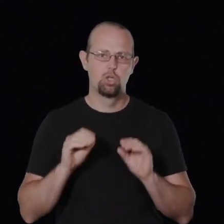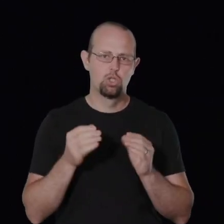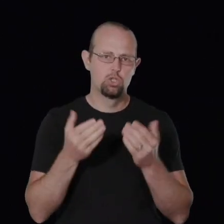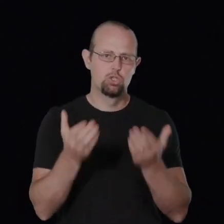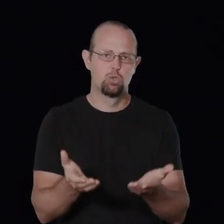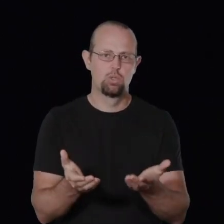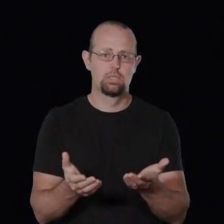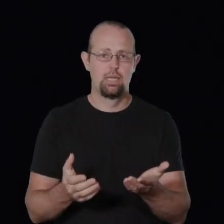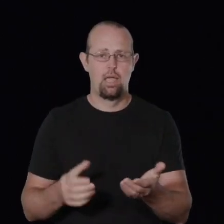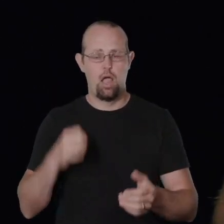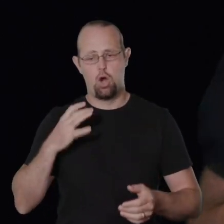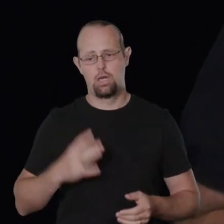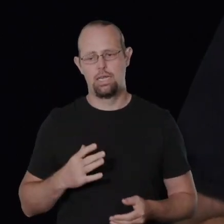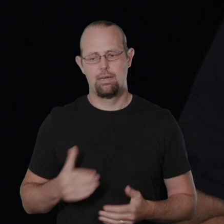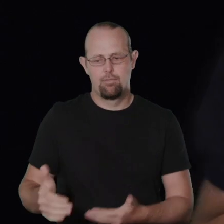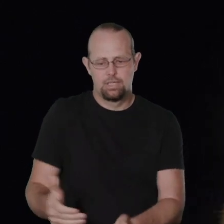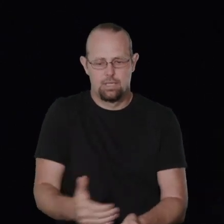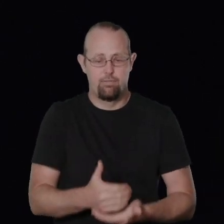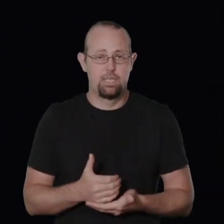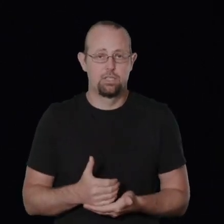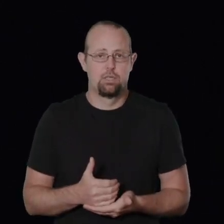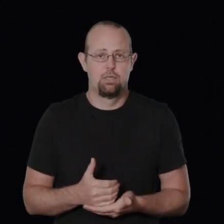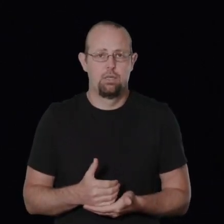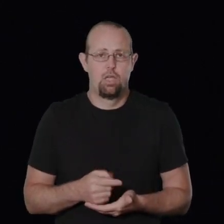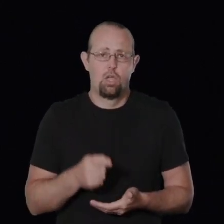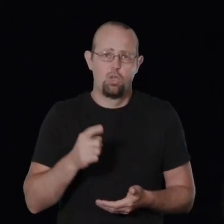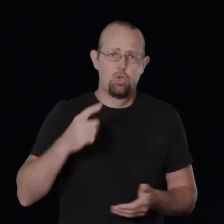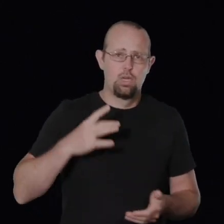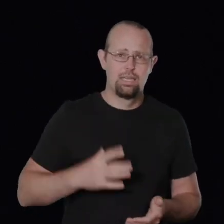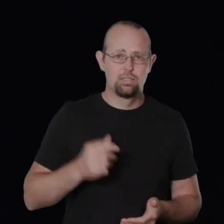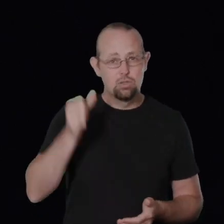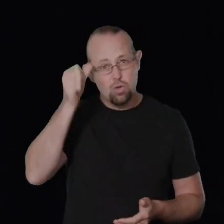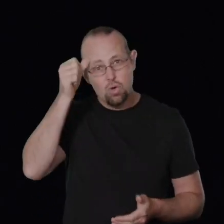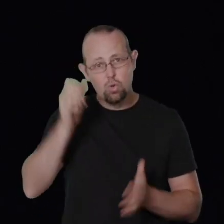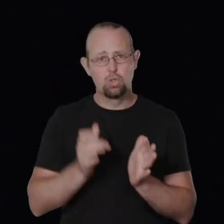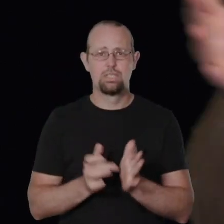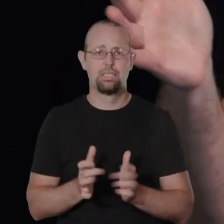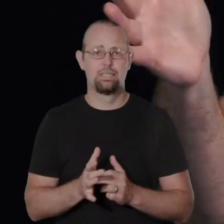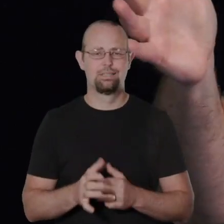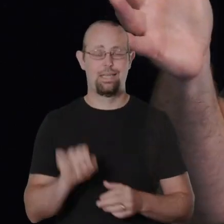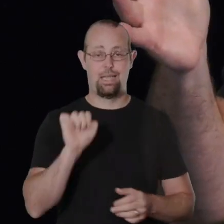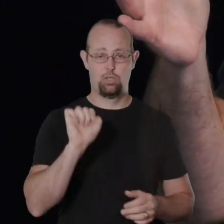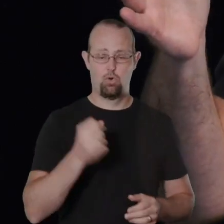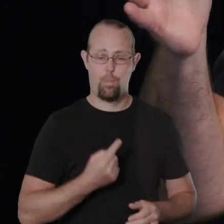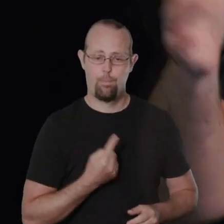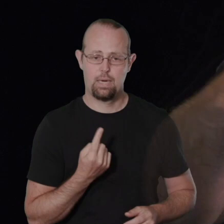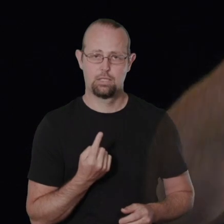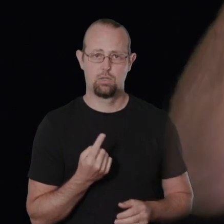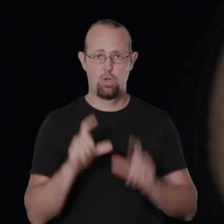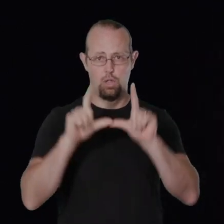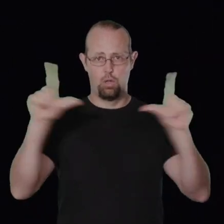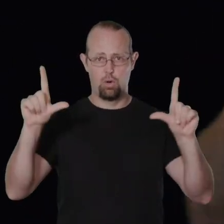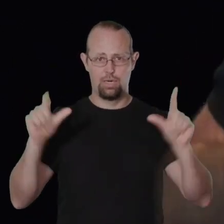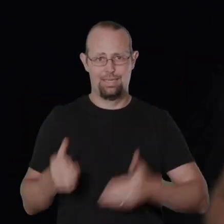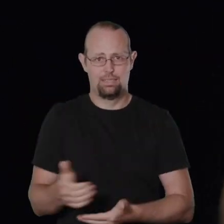God's word shows us our need for salvation. You have to come to know Jesus as your personal Lord and Savior. You